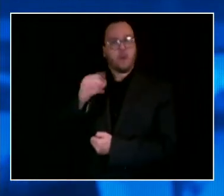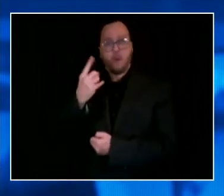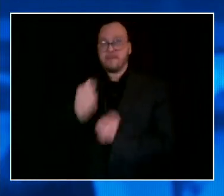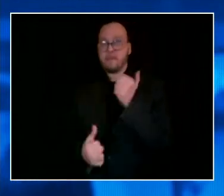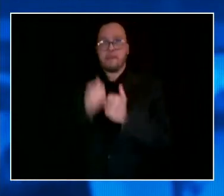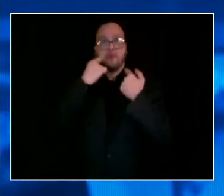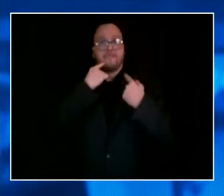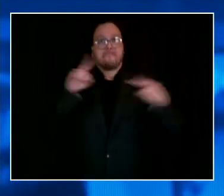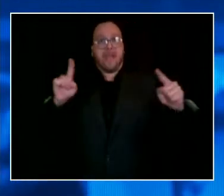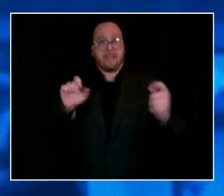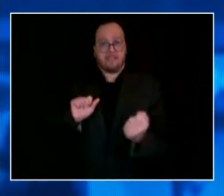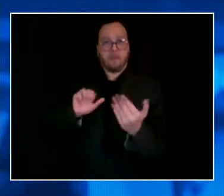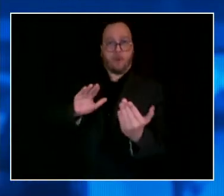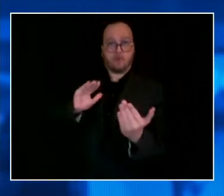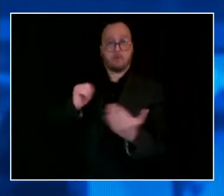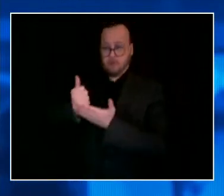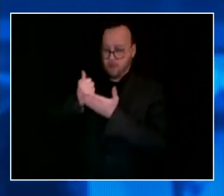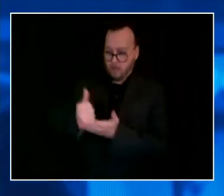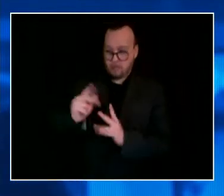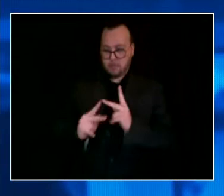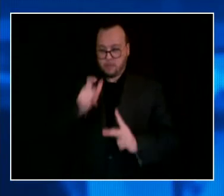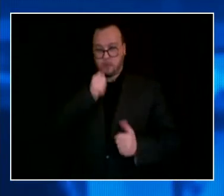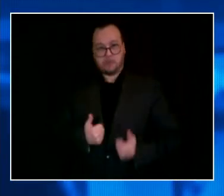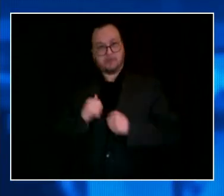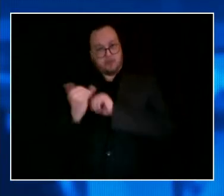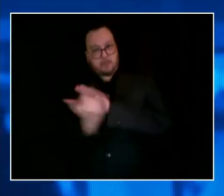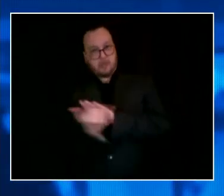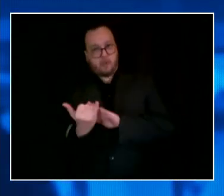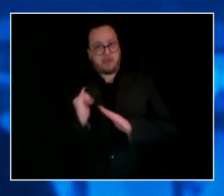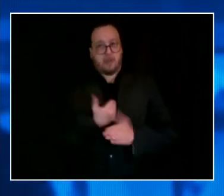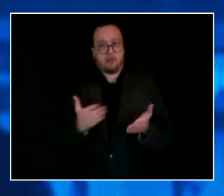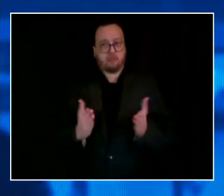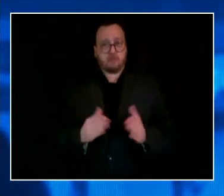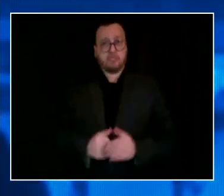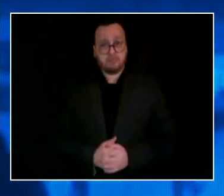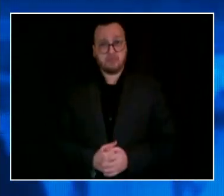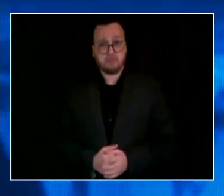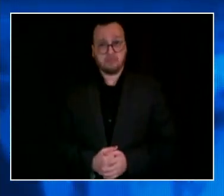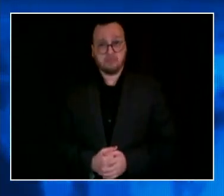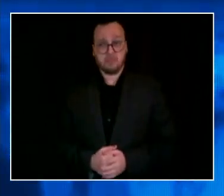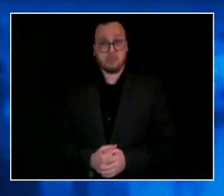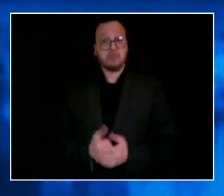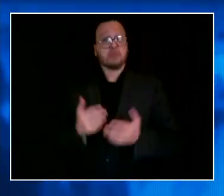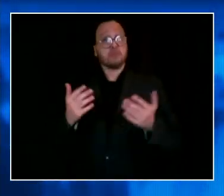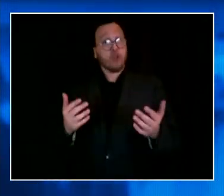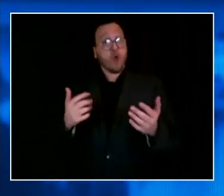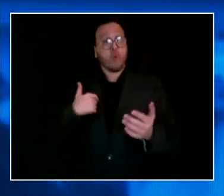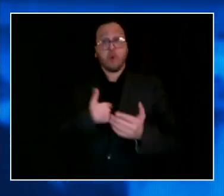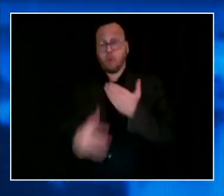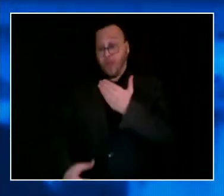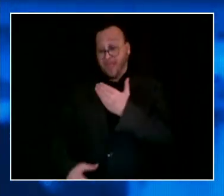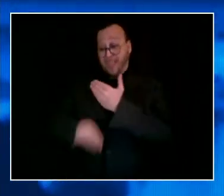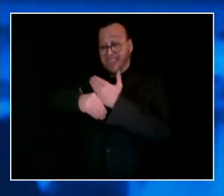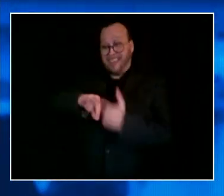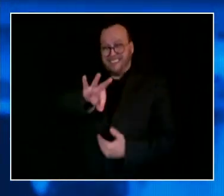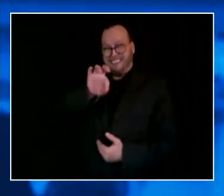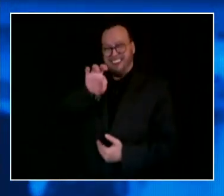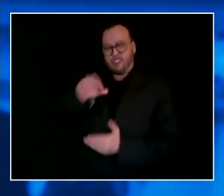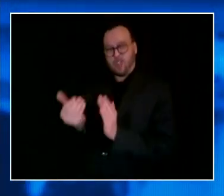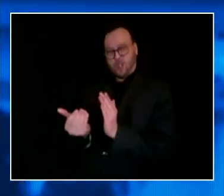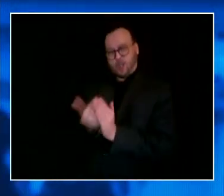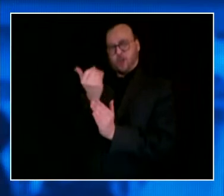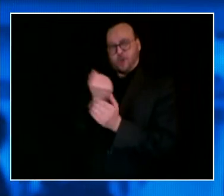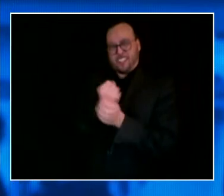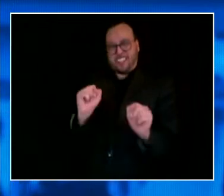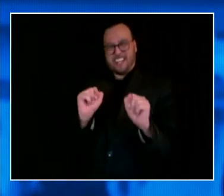for helping people on our subways and streets. So we're going to add 900 new safe